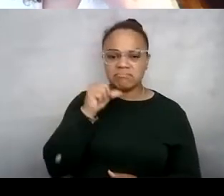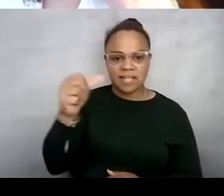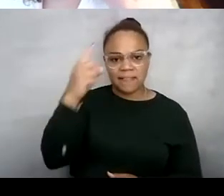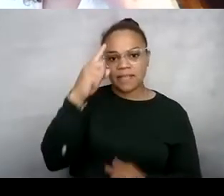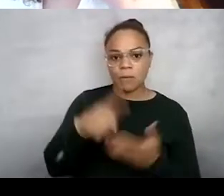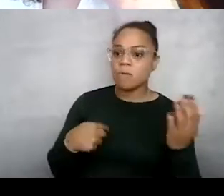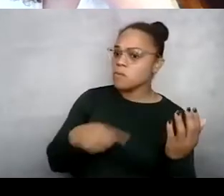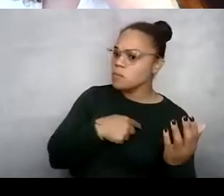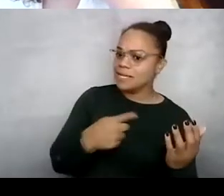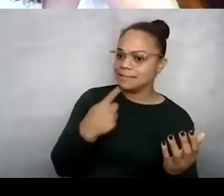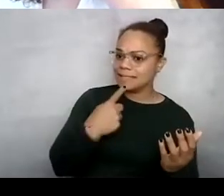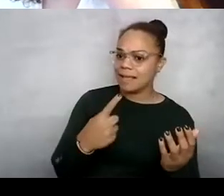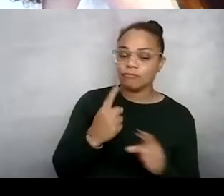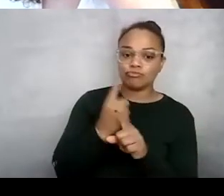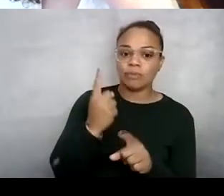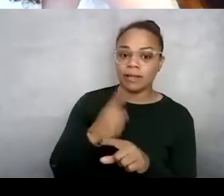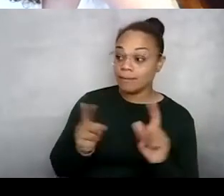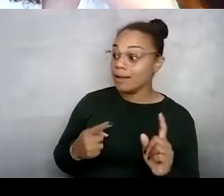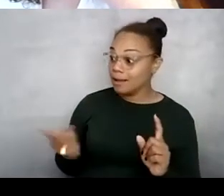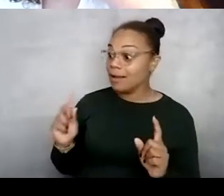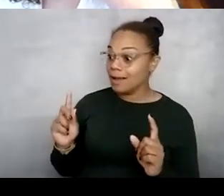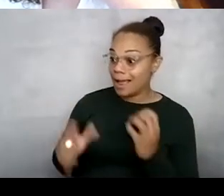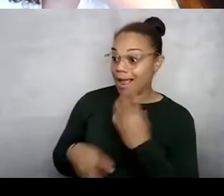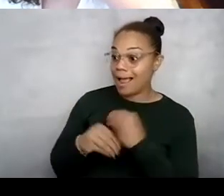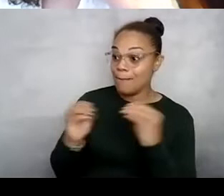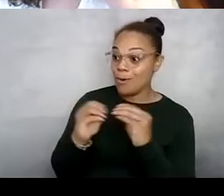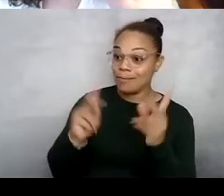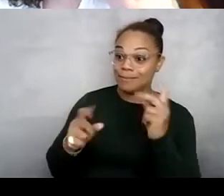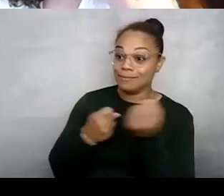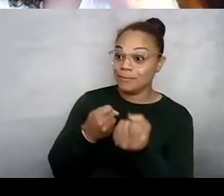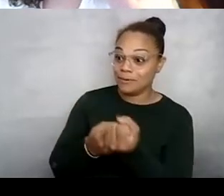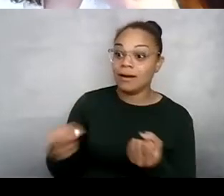more apt to believe our validity as human beings. I'll stop there.